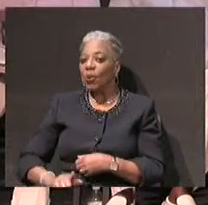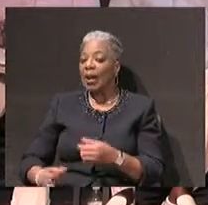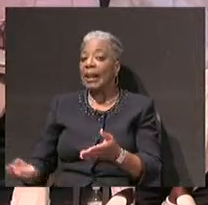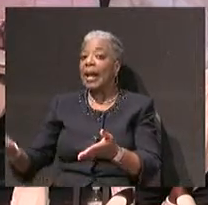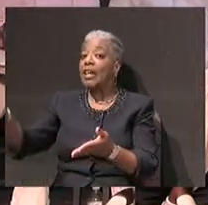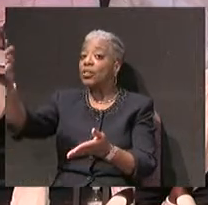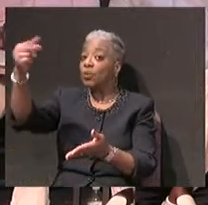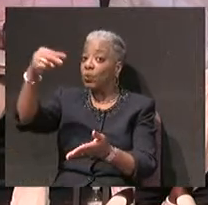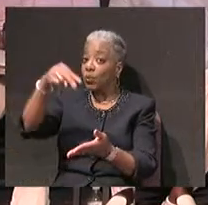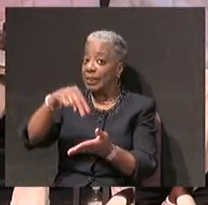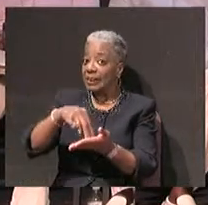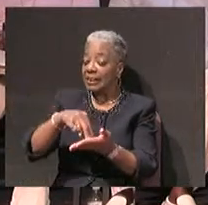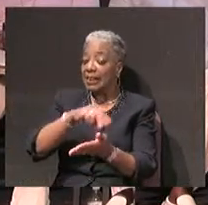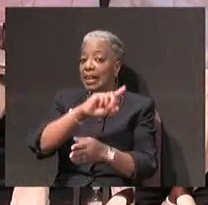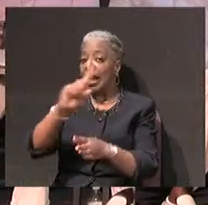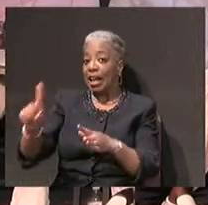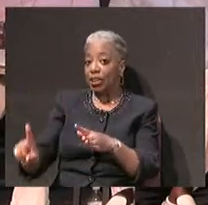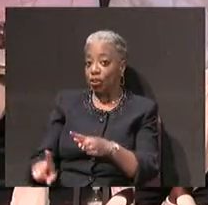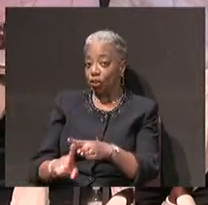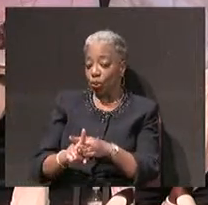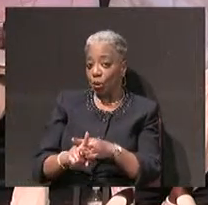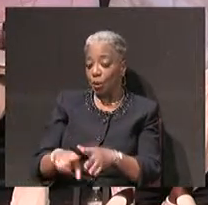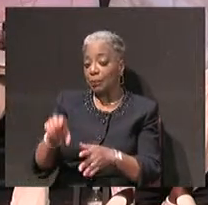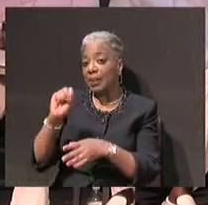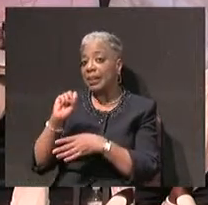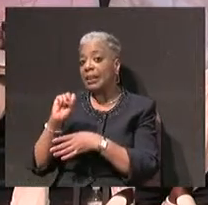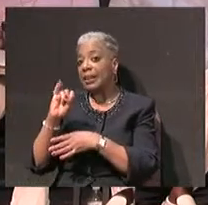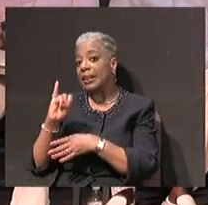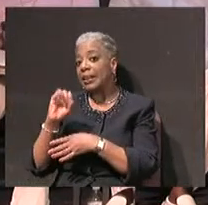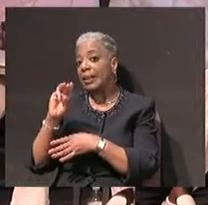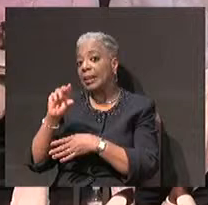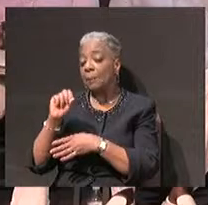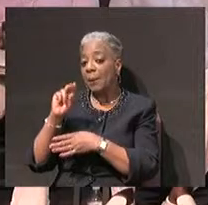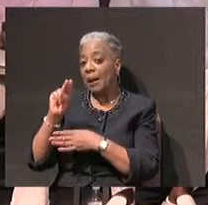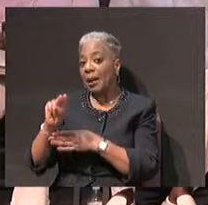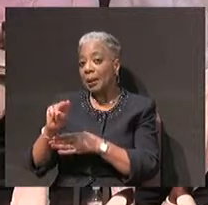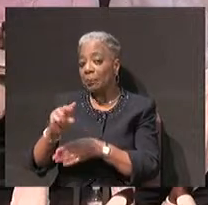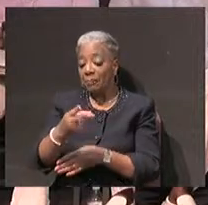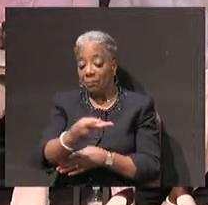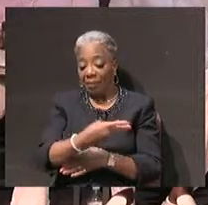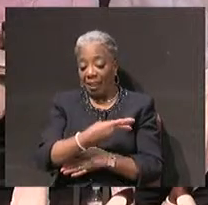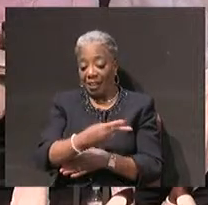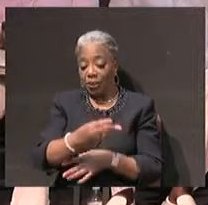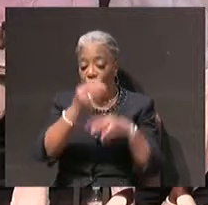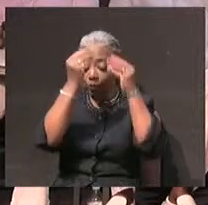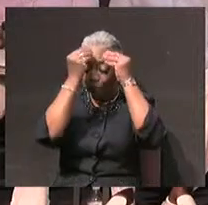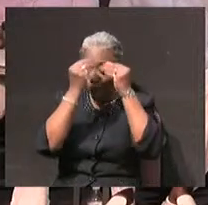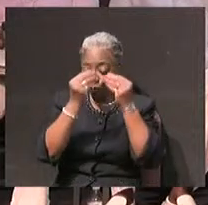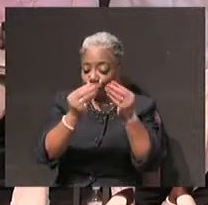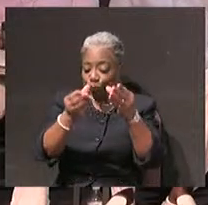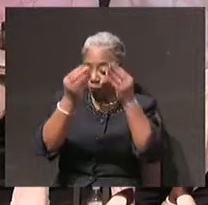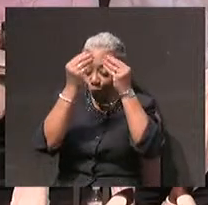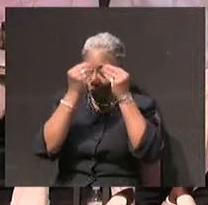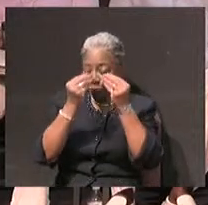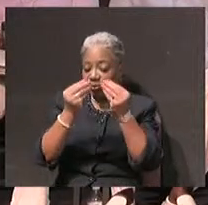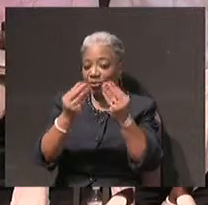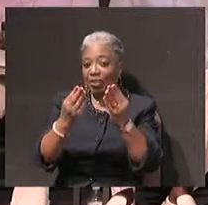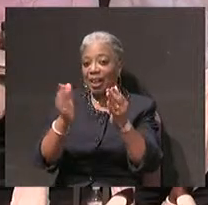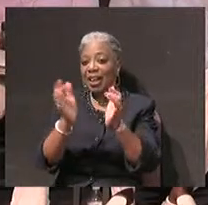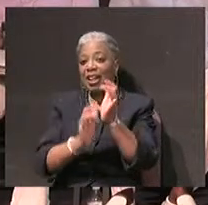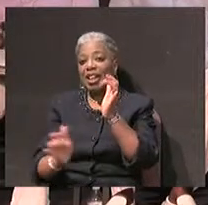Simon. Then the two told what had happened on the way and how Jesus